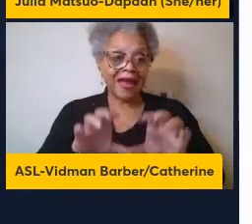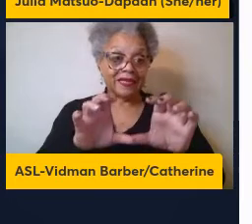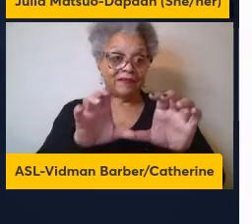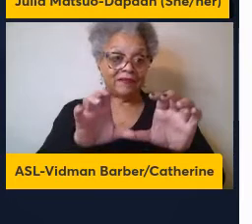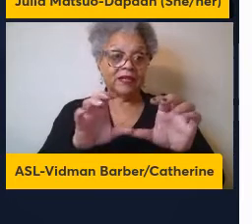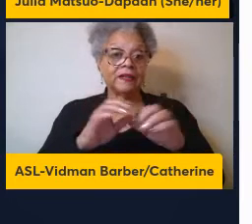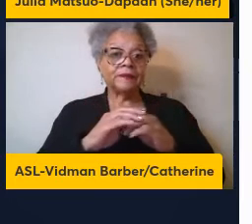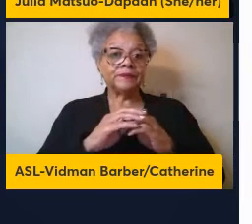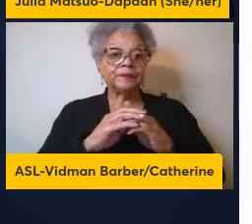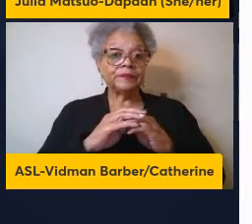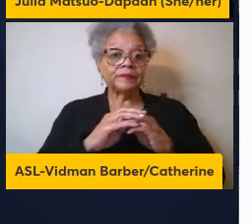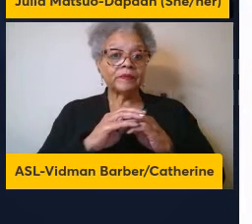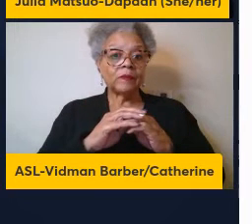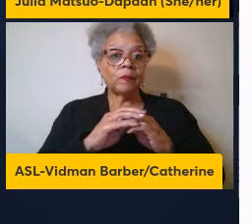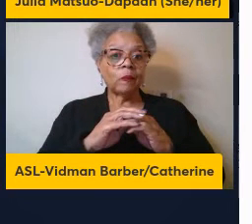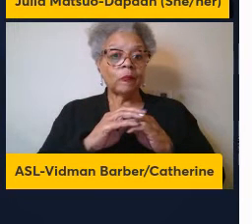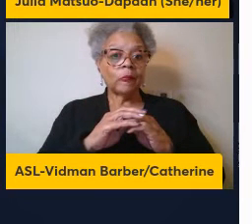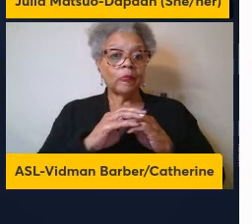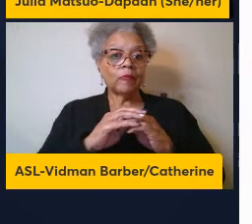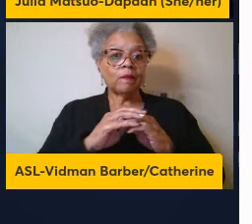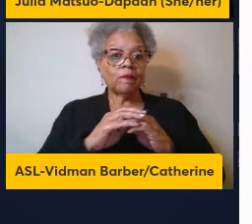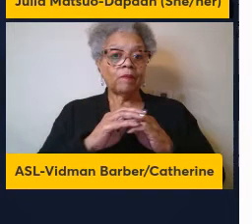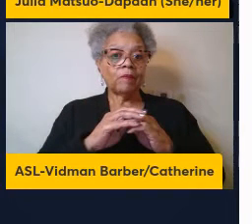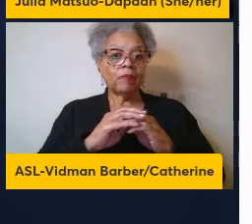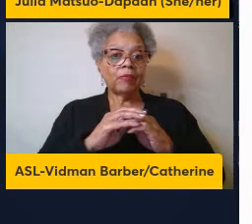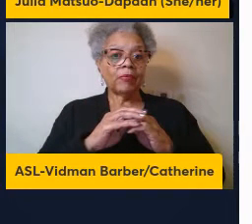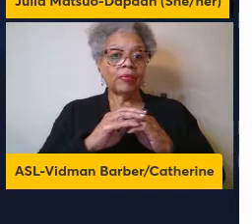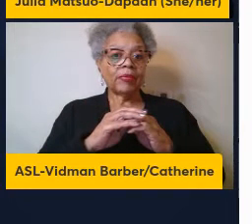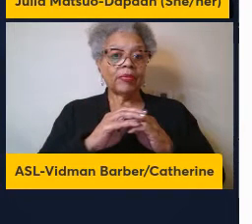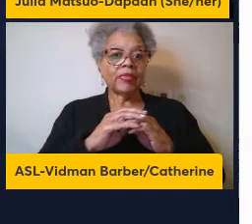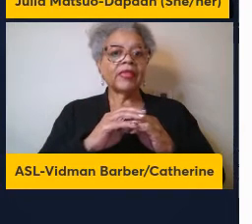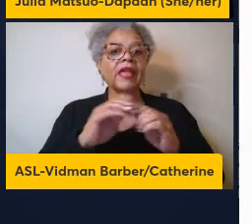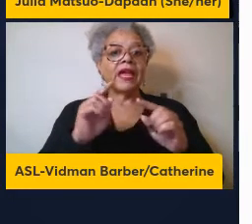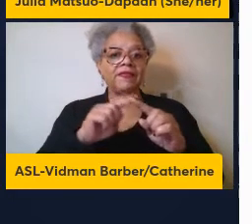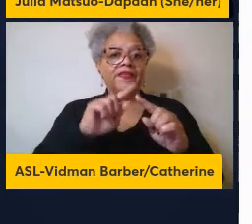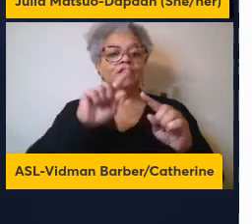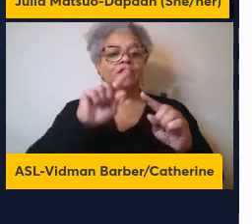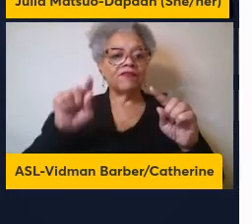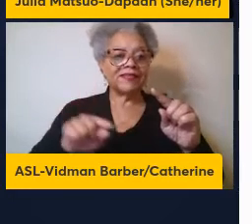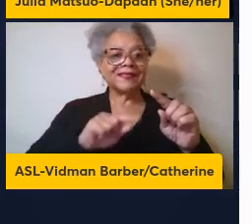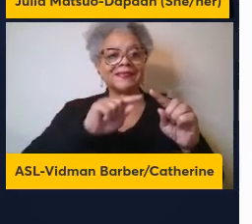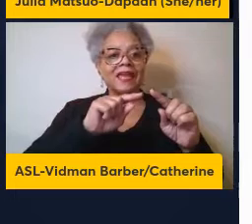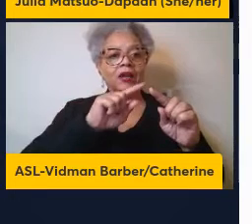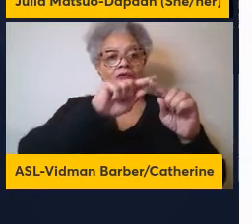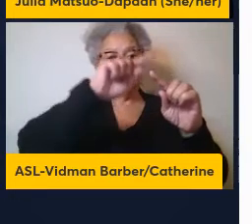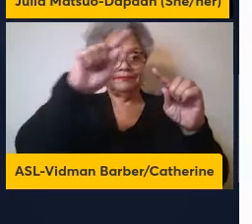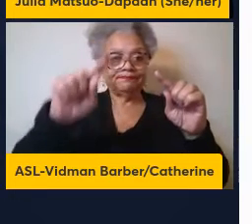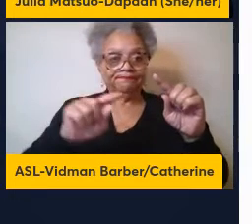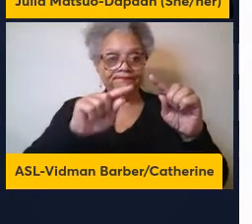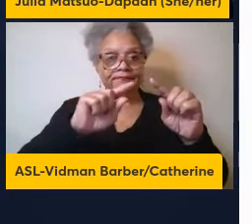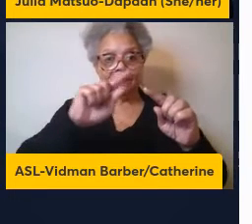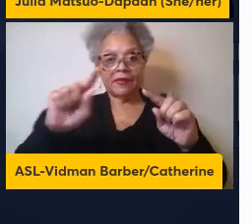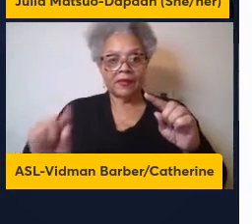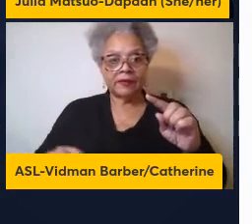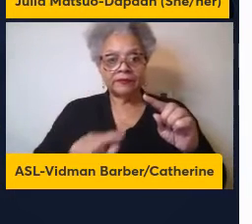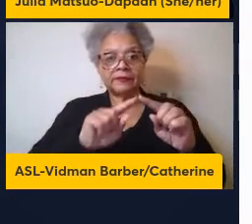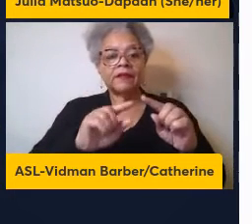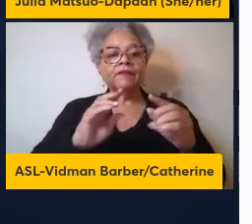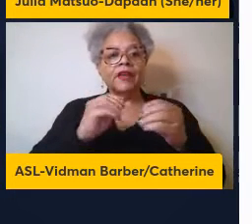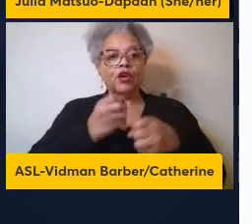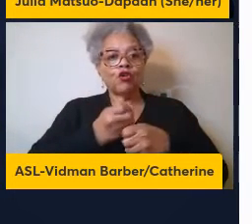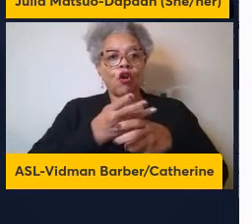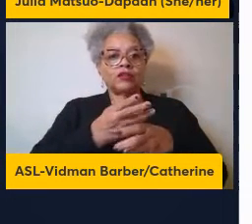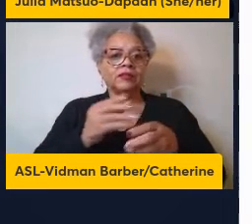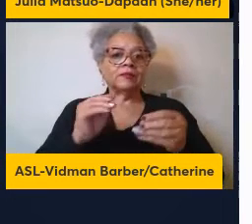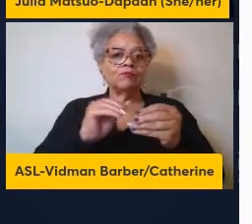local pro-inflammatory cycle that causes more personal accumulation, more endothelial activation,